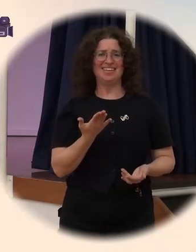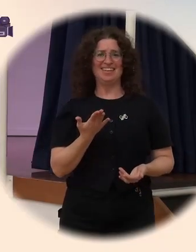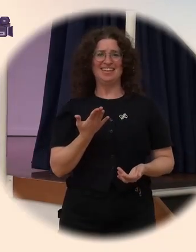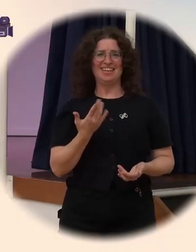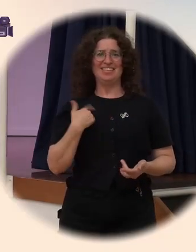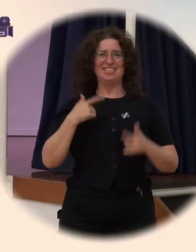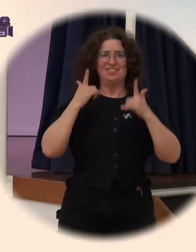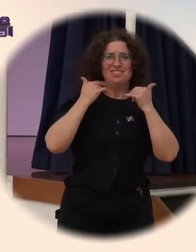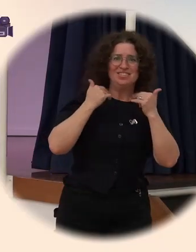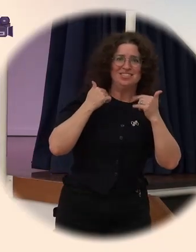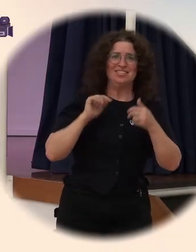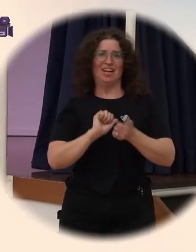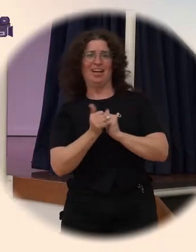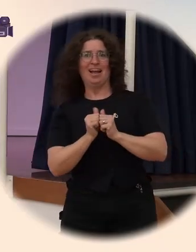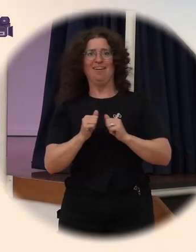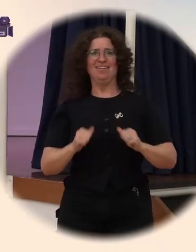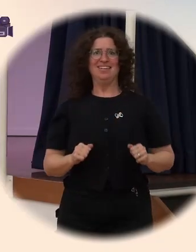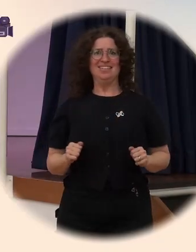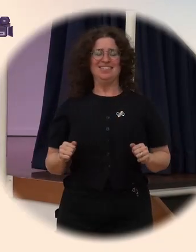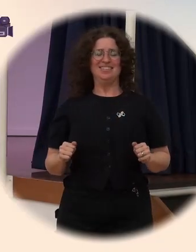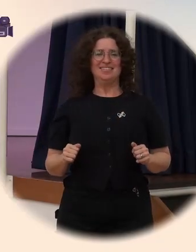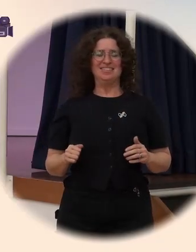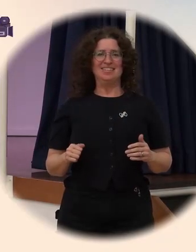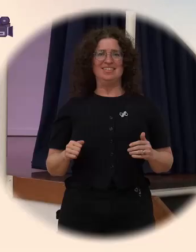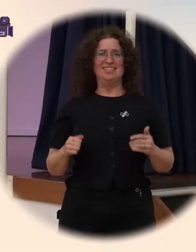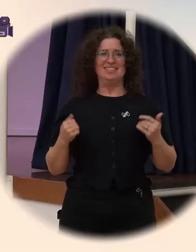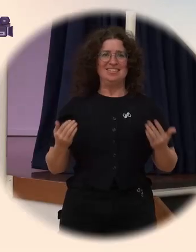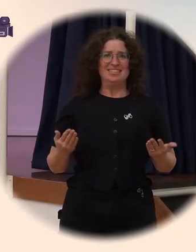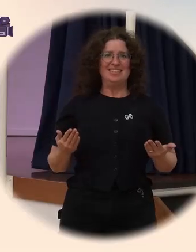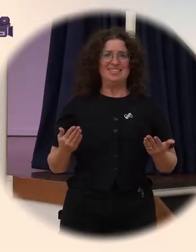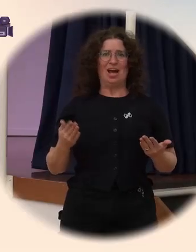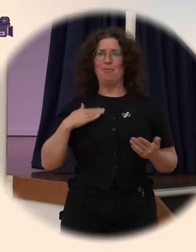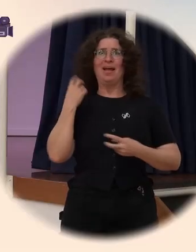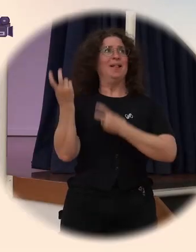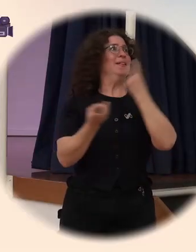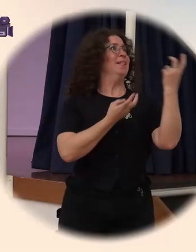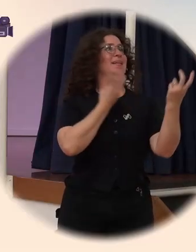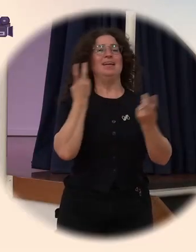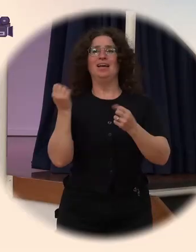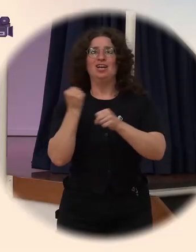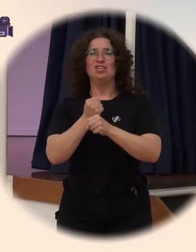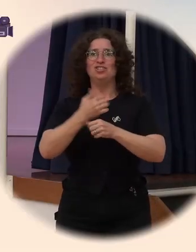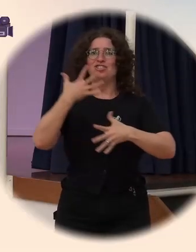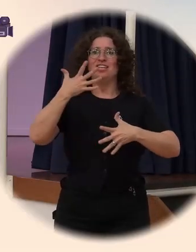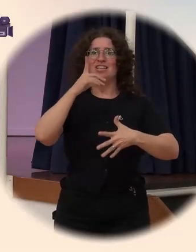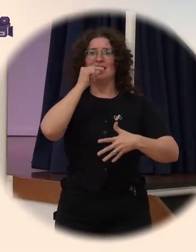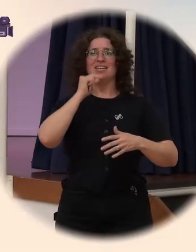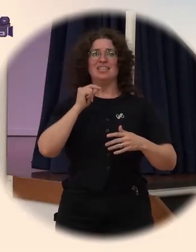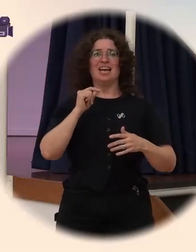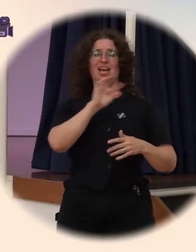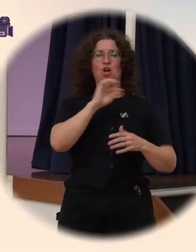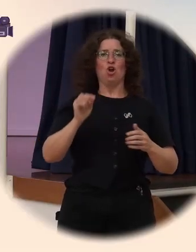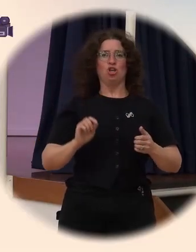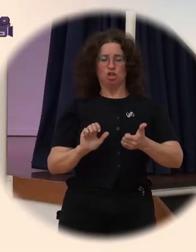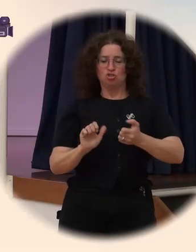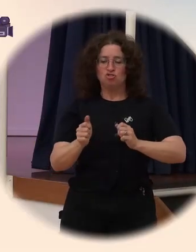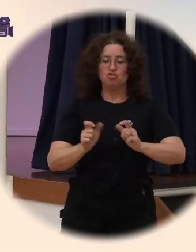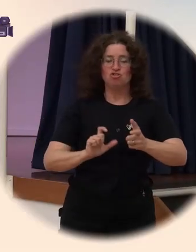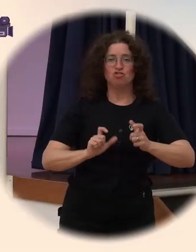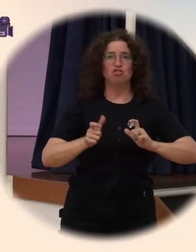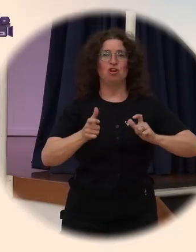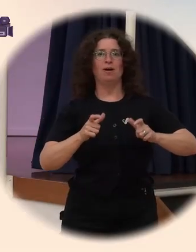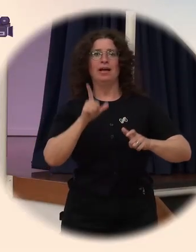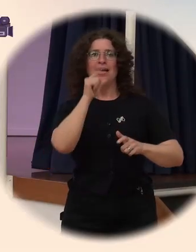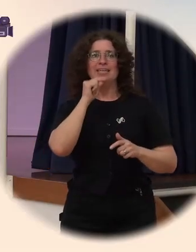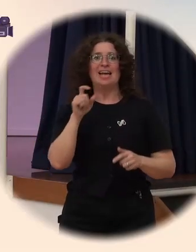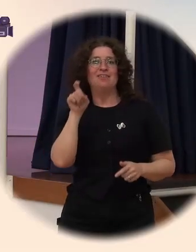and experimenting, and this led us to explore how gestures can go beyond control mechanics to actually evoke